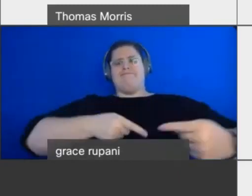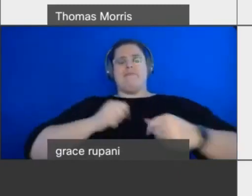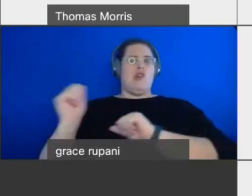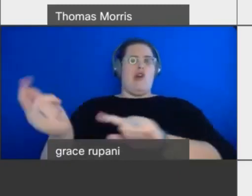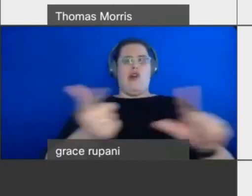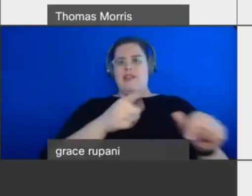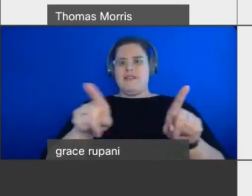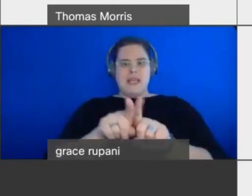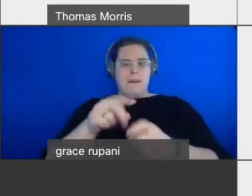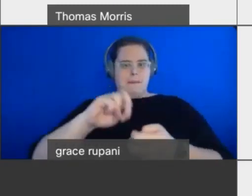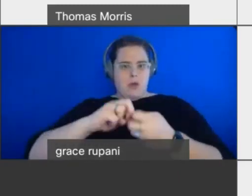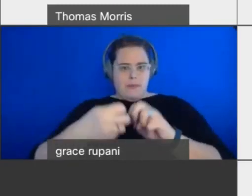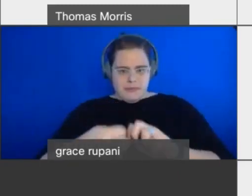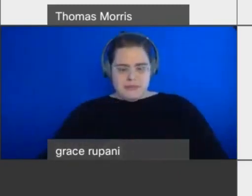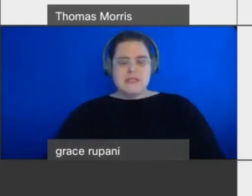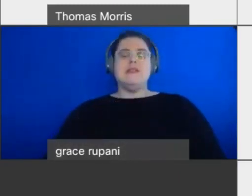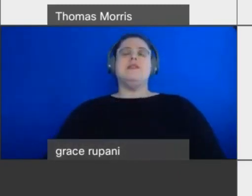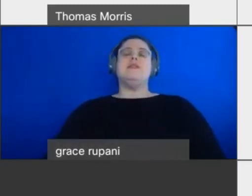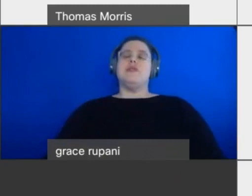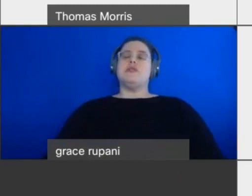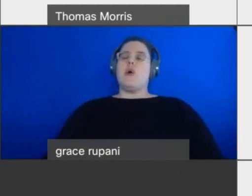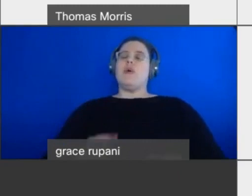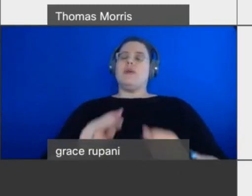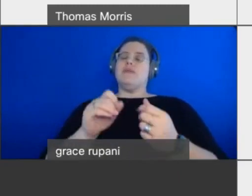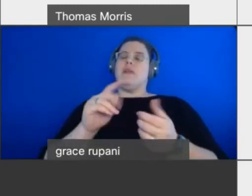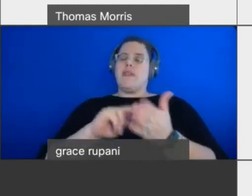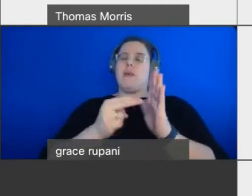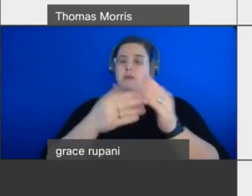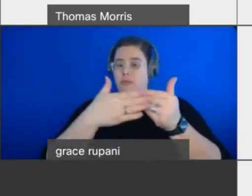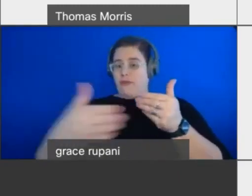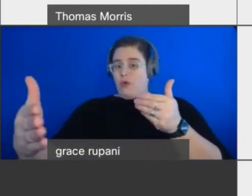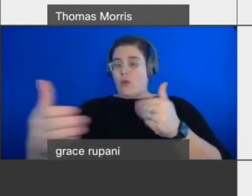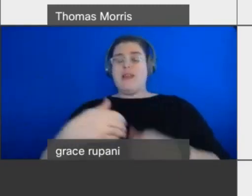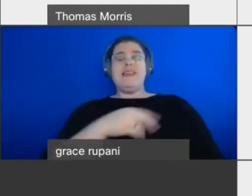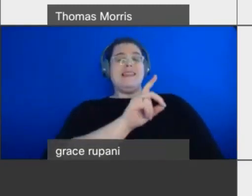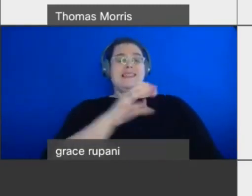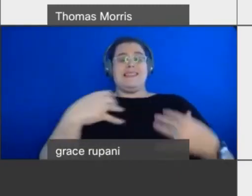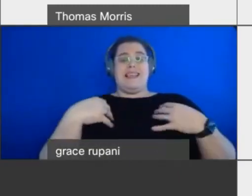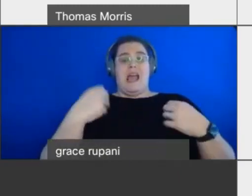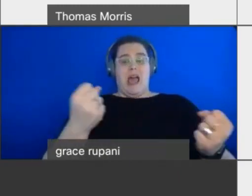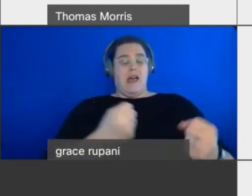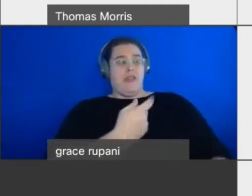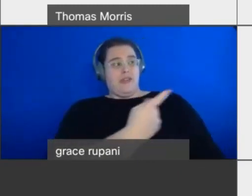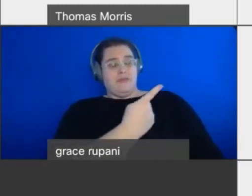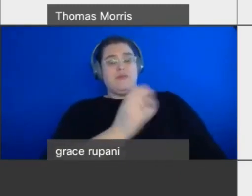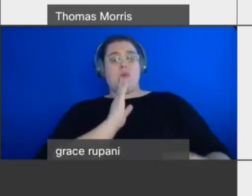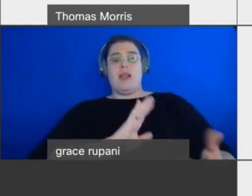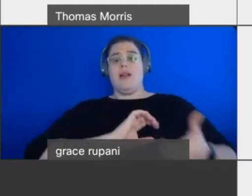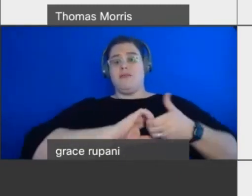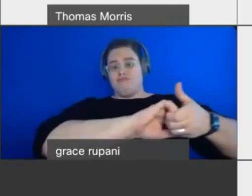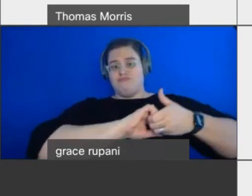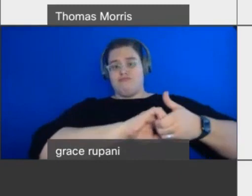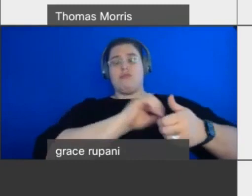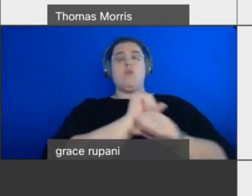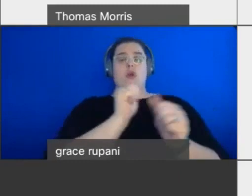forward, we, as I say, we will be working with DC Health. We've been in communication with them all along. So I